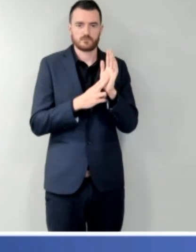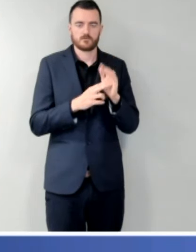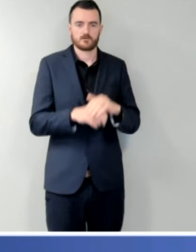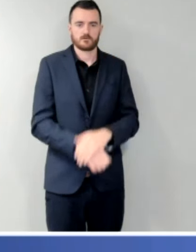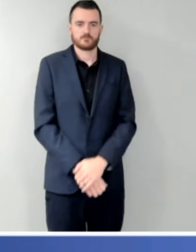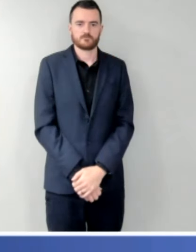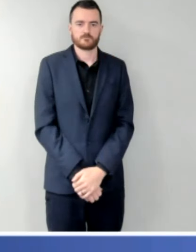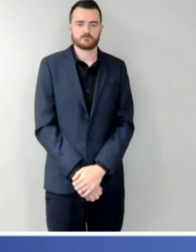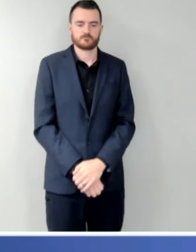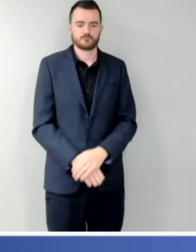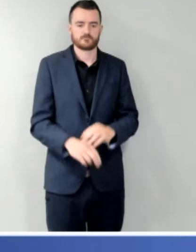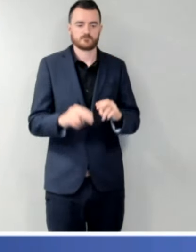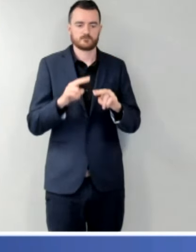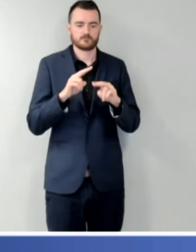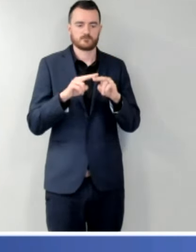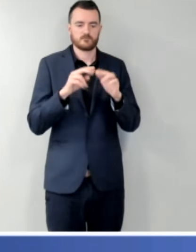Fatima Dzinski.